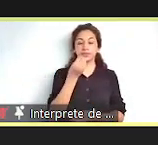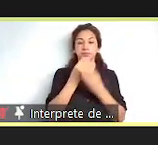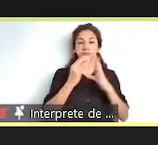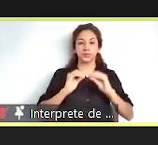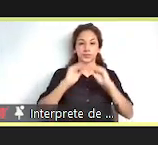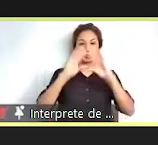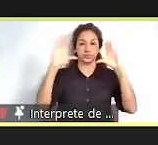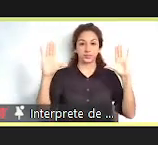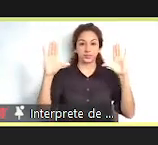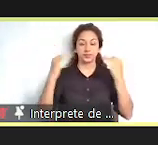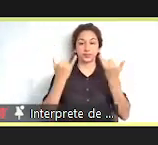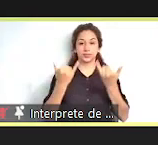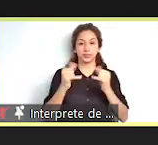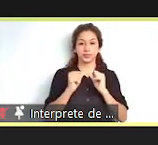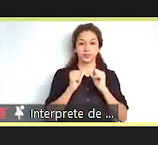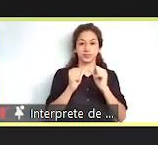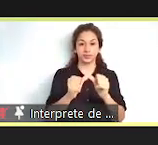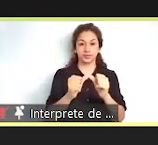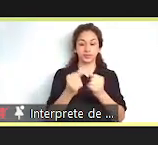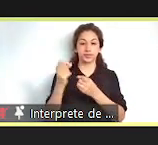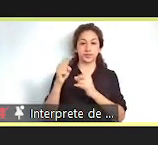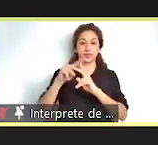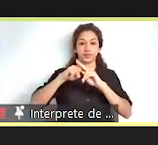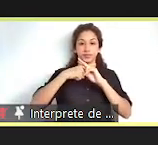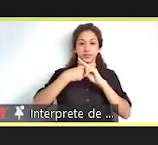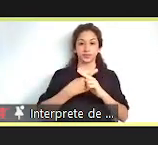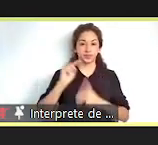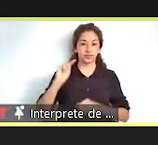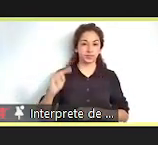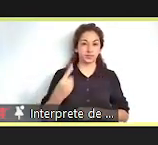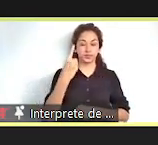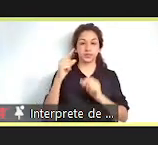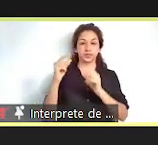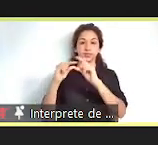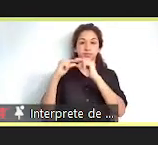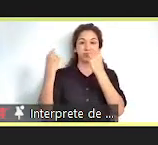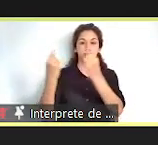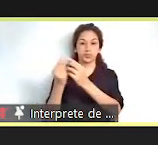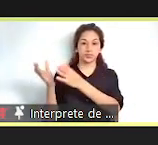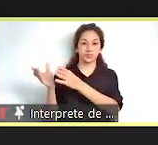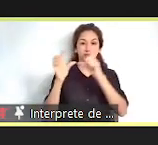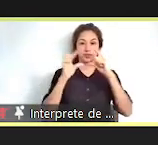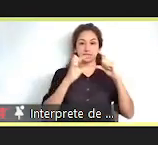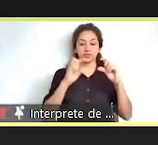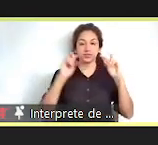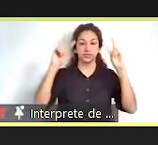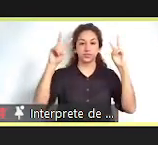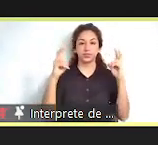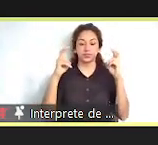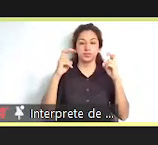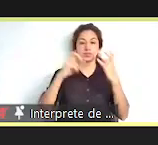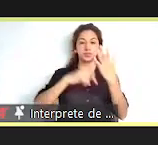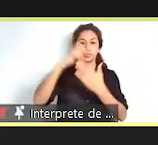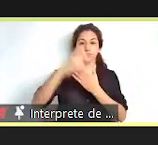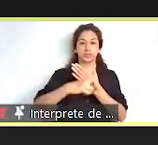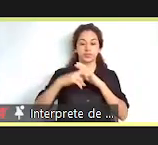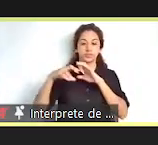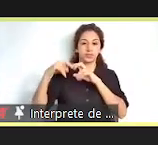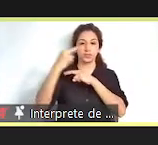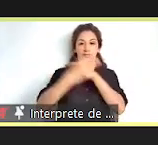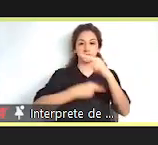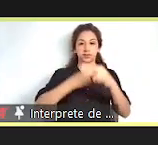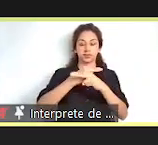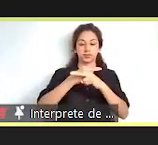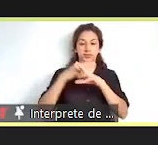thank you very much good morning everyone we will now start with the first panel that has been